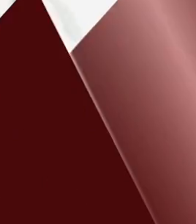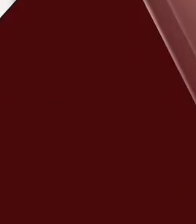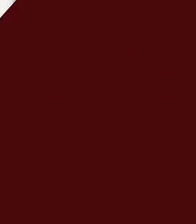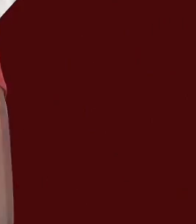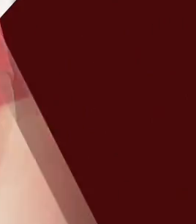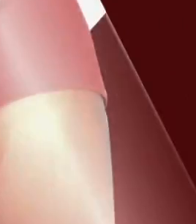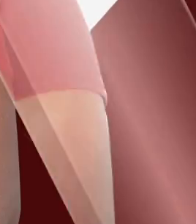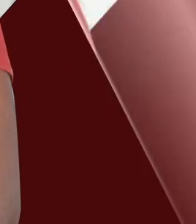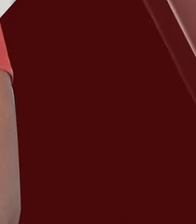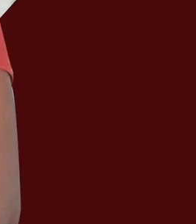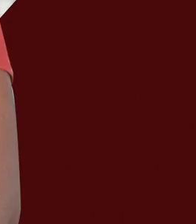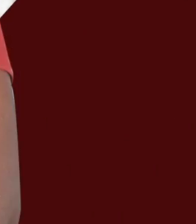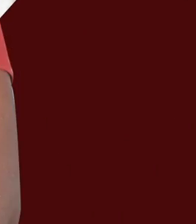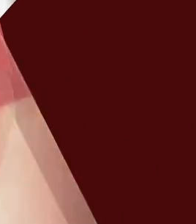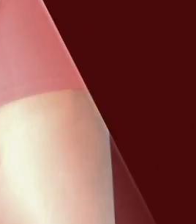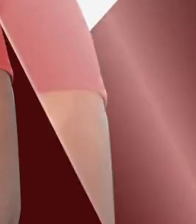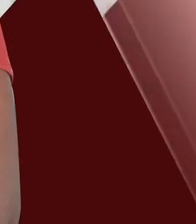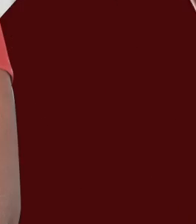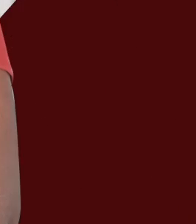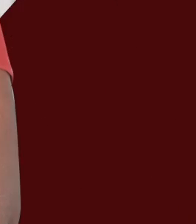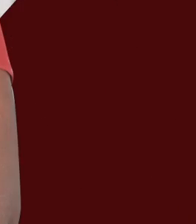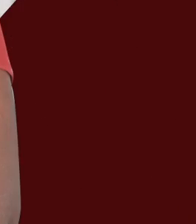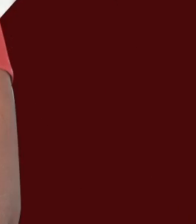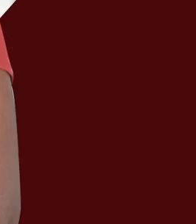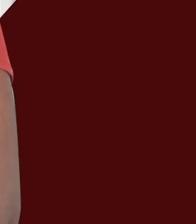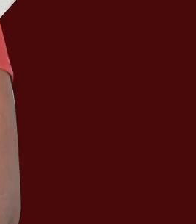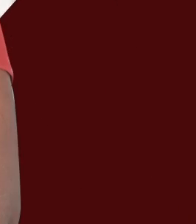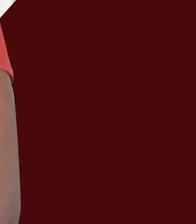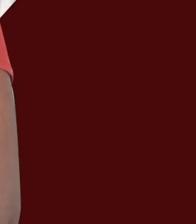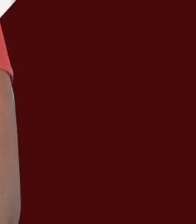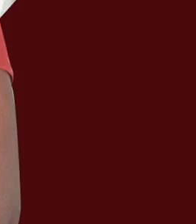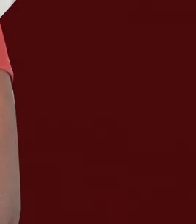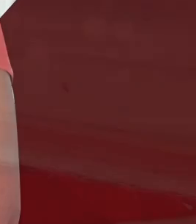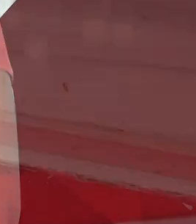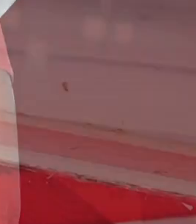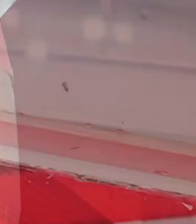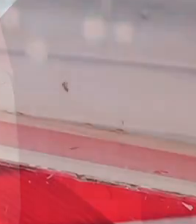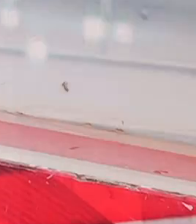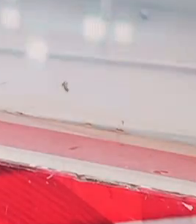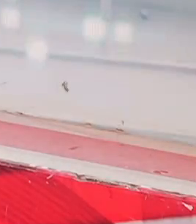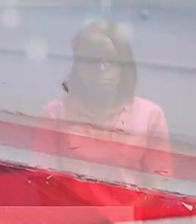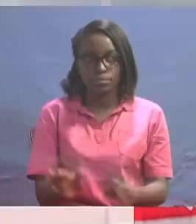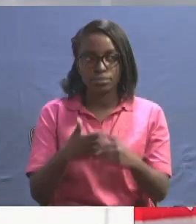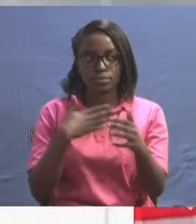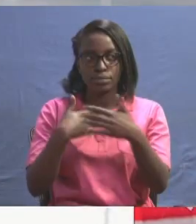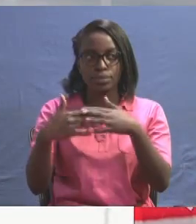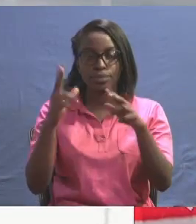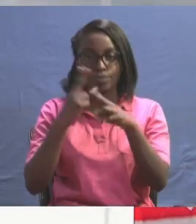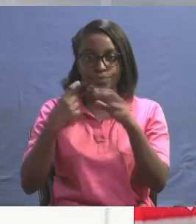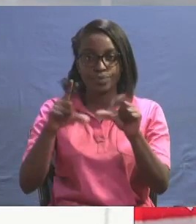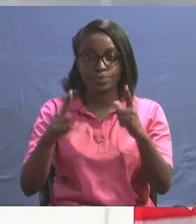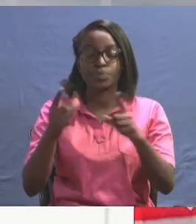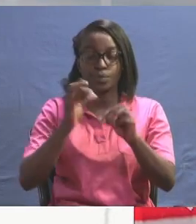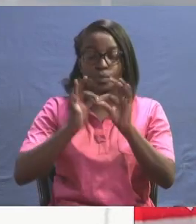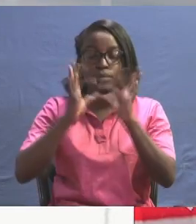This is KUTV Primetime News with Yvonne Kemuma. Our sign language interpreter tonight